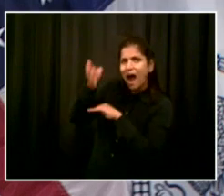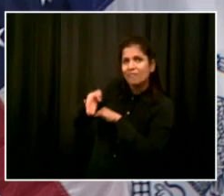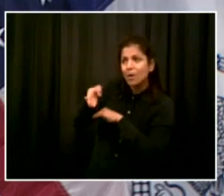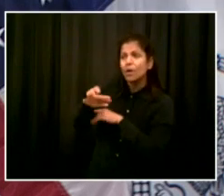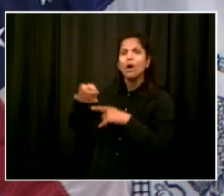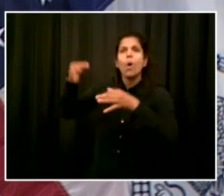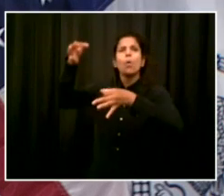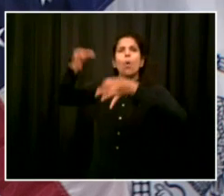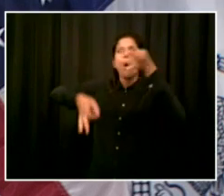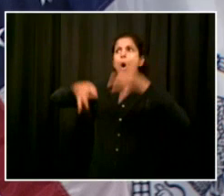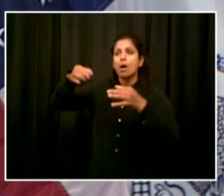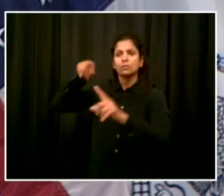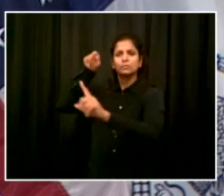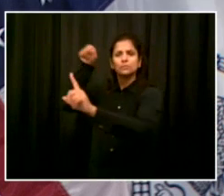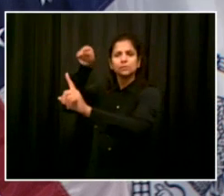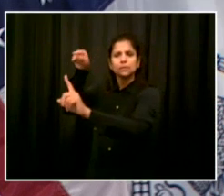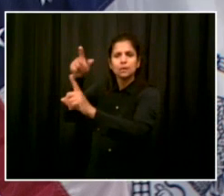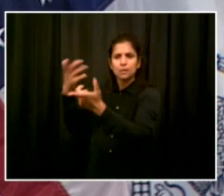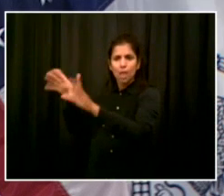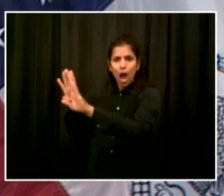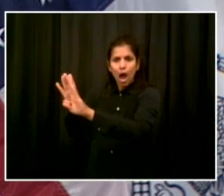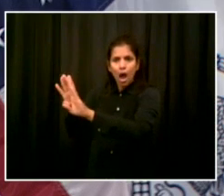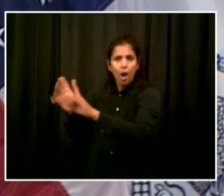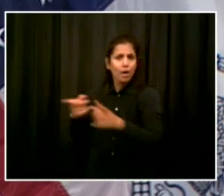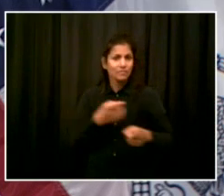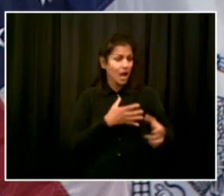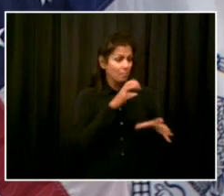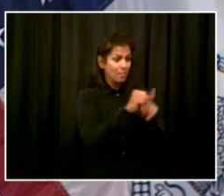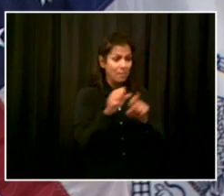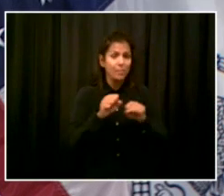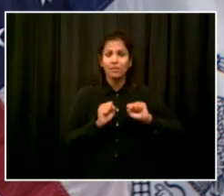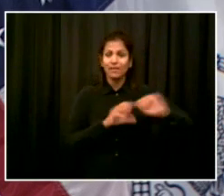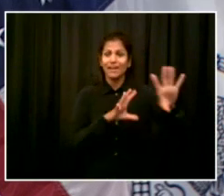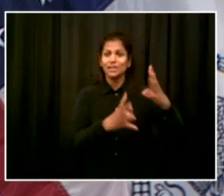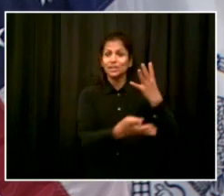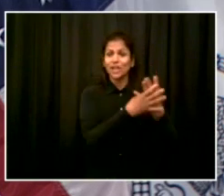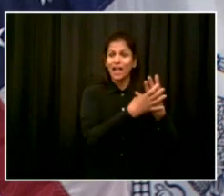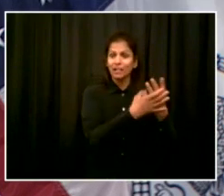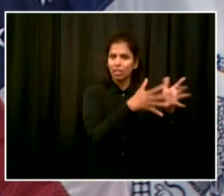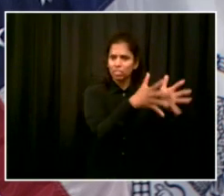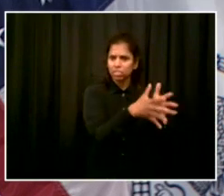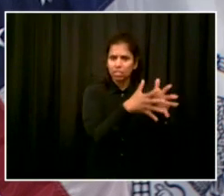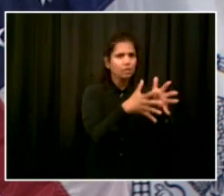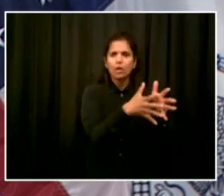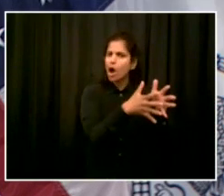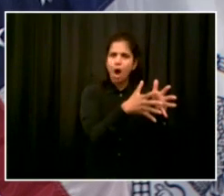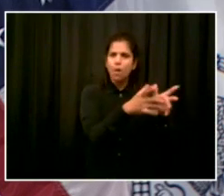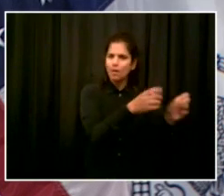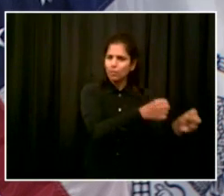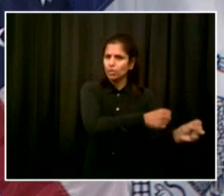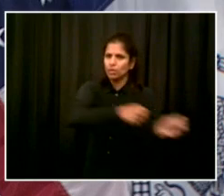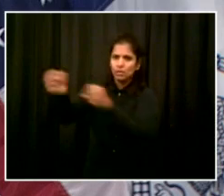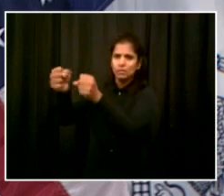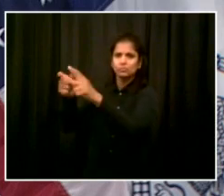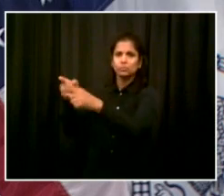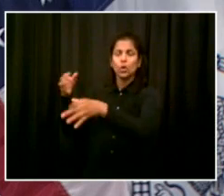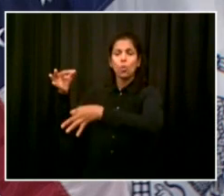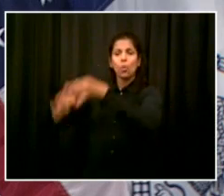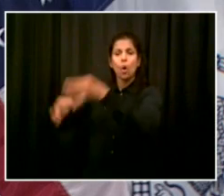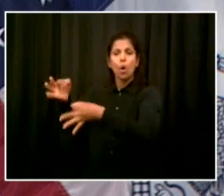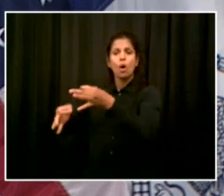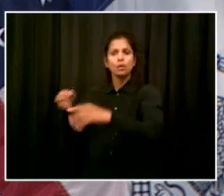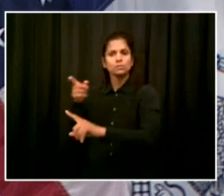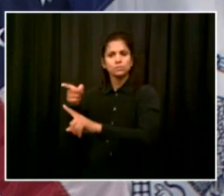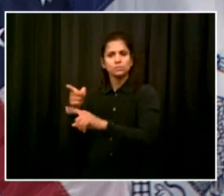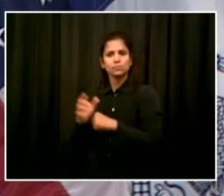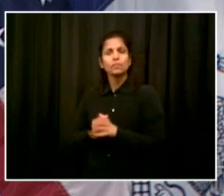between what the law is and how bail is being applied? Can you just speak to that? It